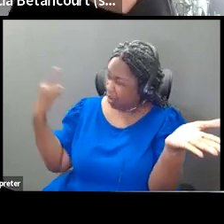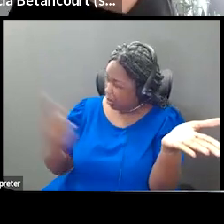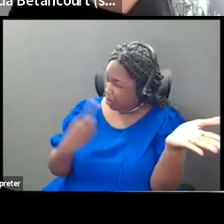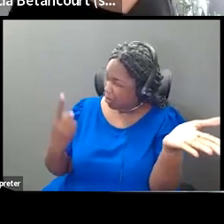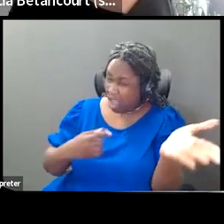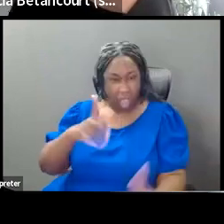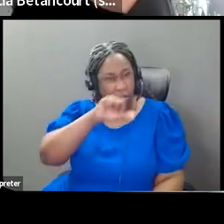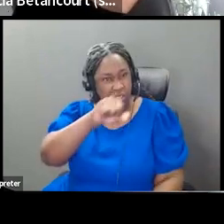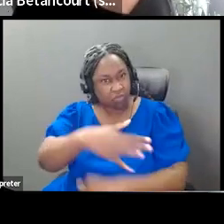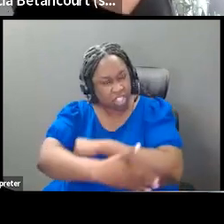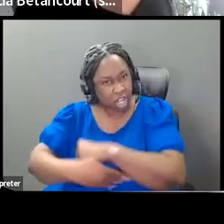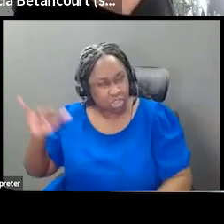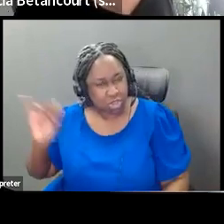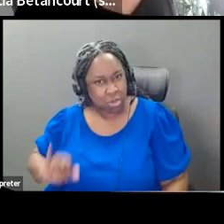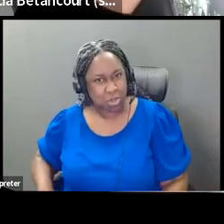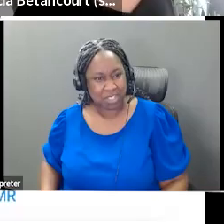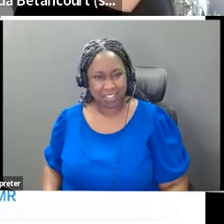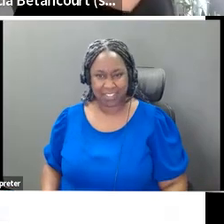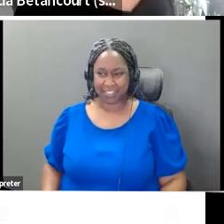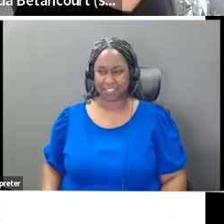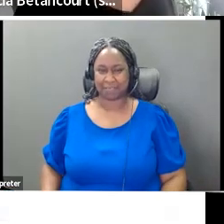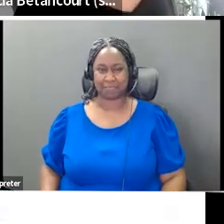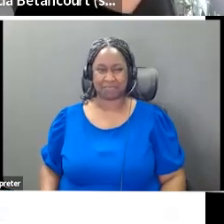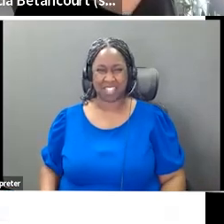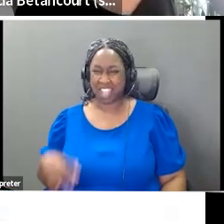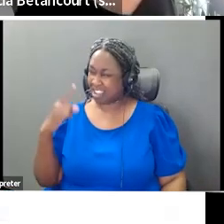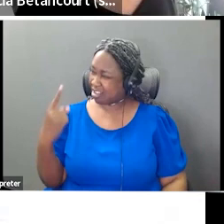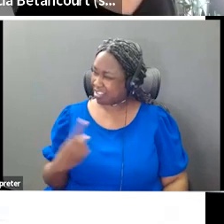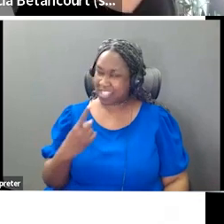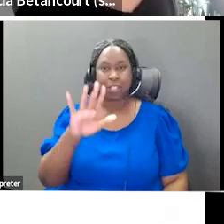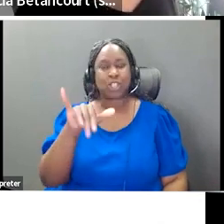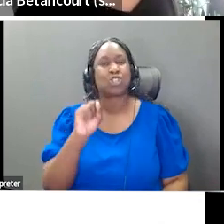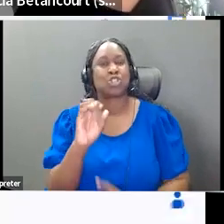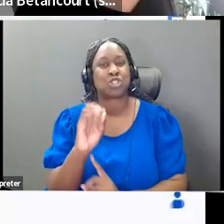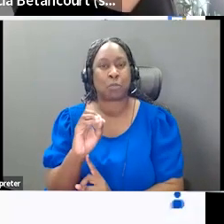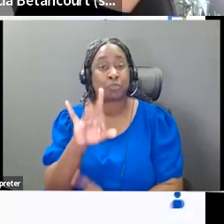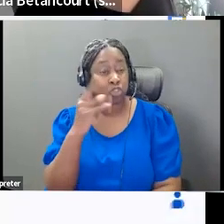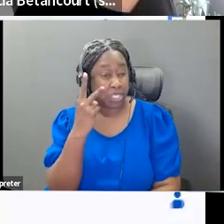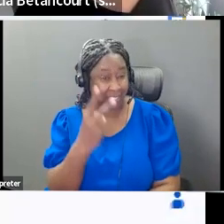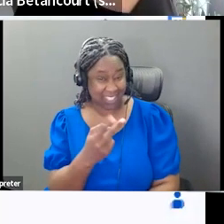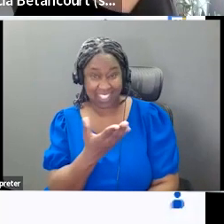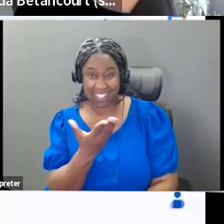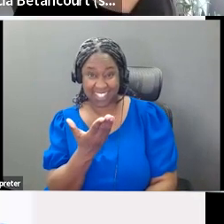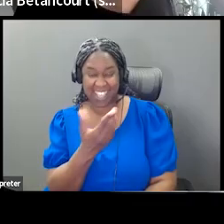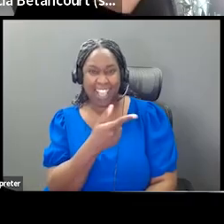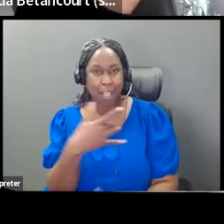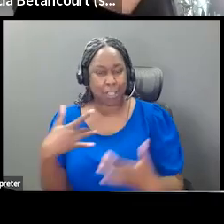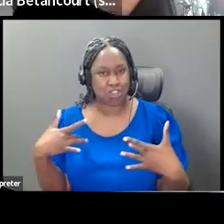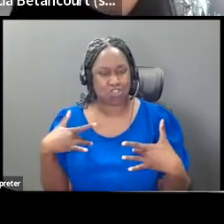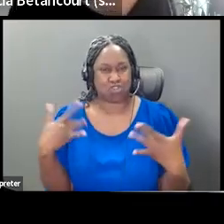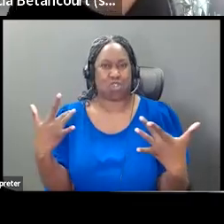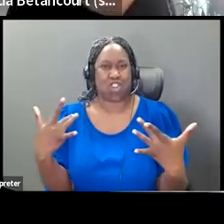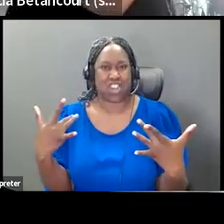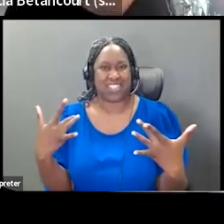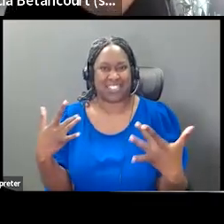love this country too. All the time? So you can see just by the joy on, that